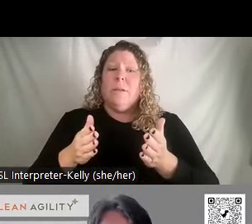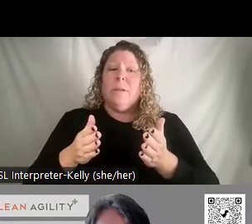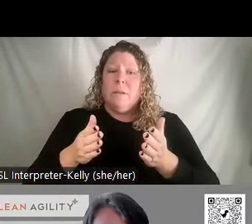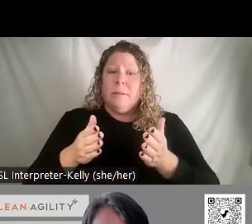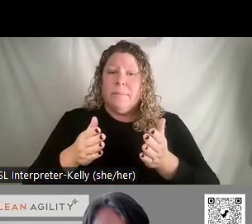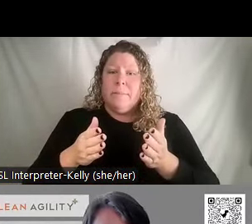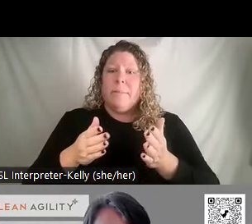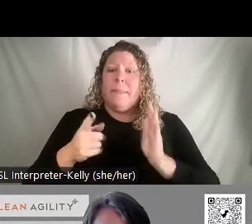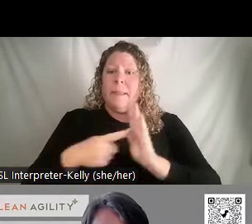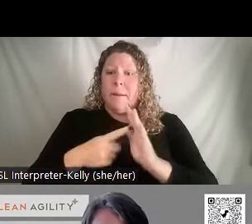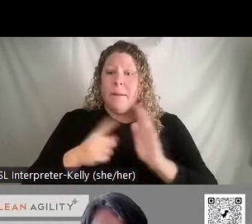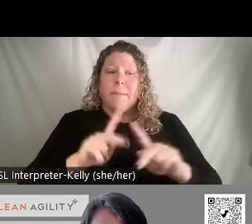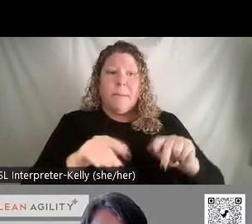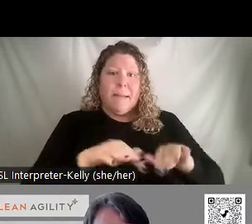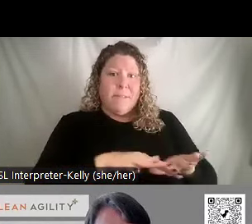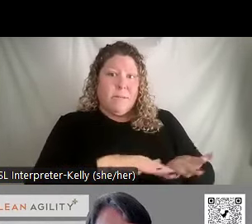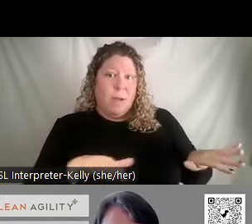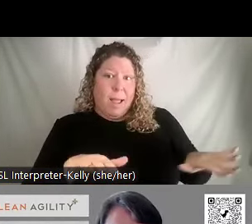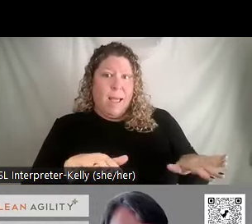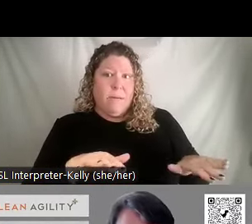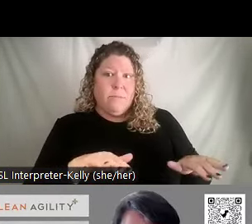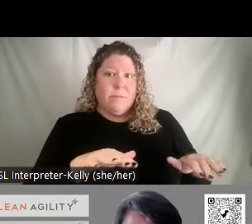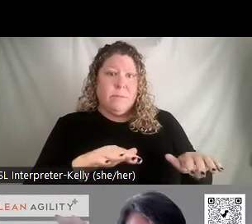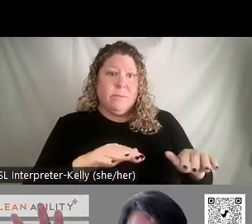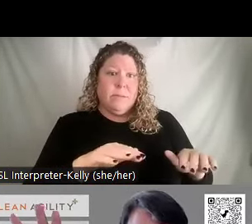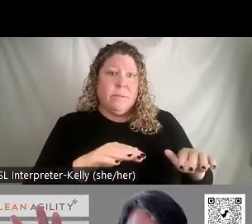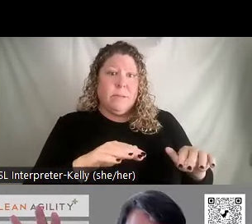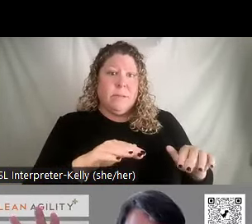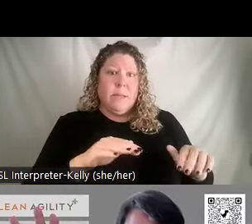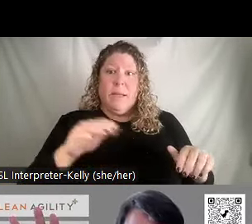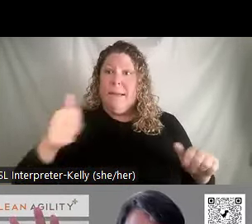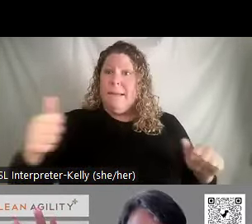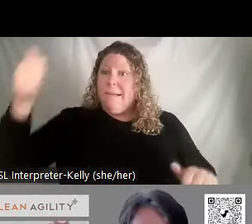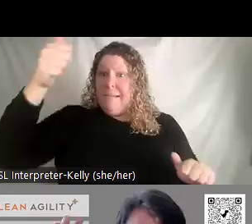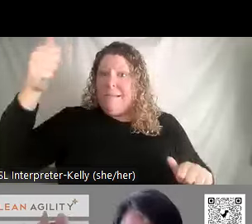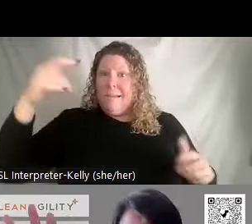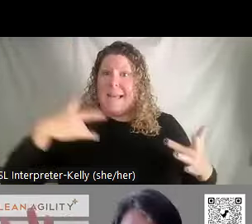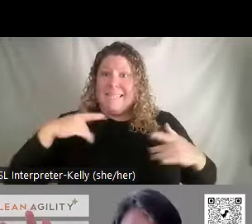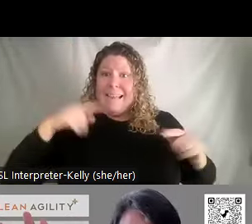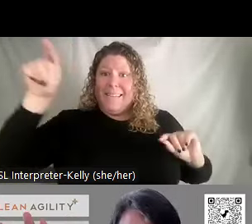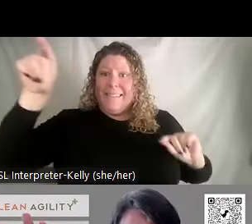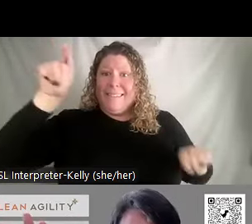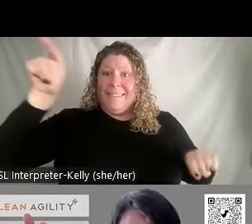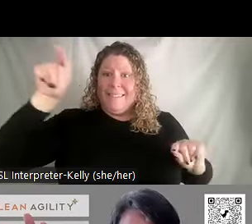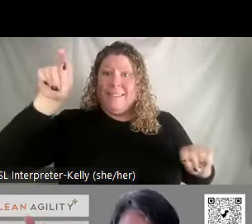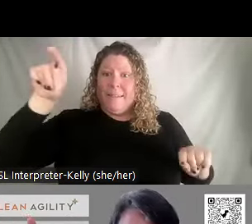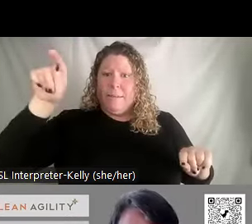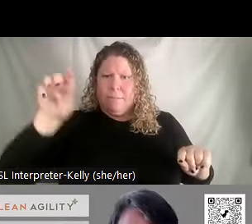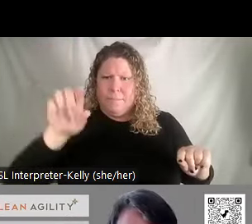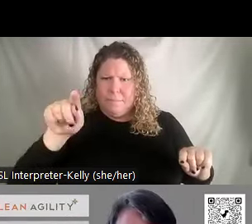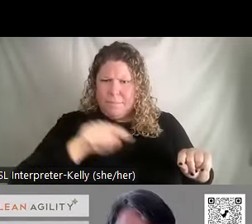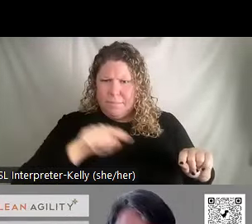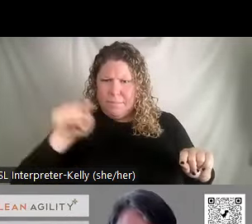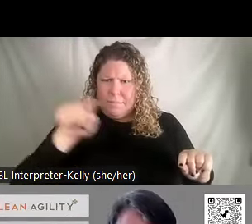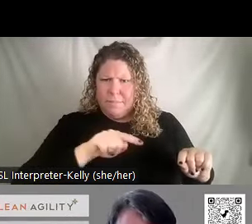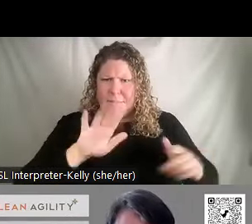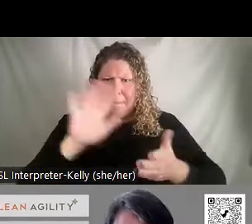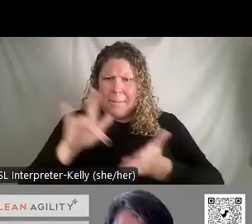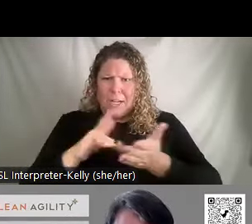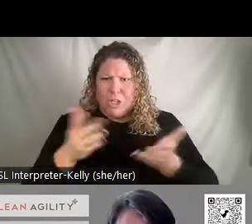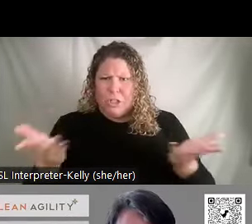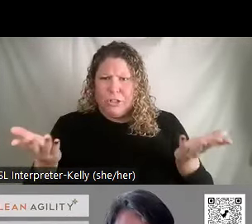people at the ground level that are really excited, and we've got the most senior executives. We've got the director of the agency interested. But then there's these